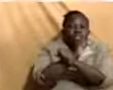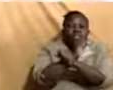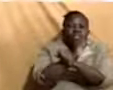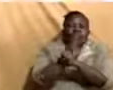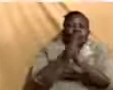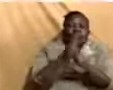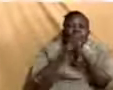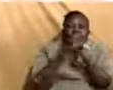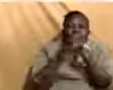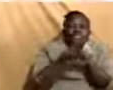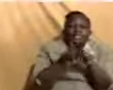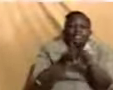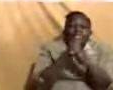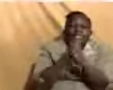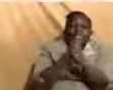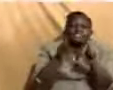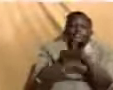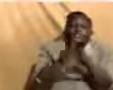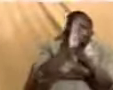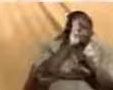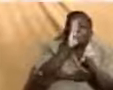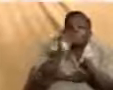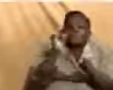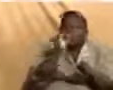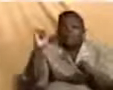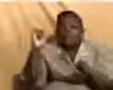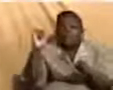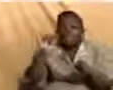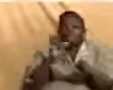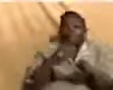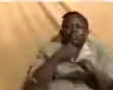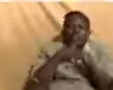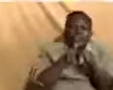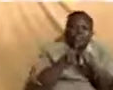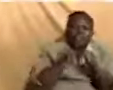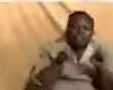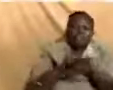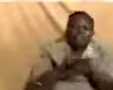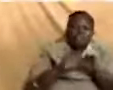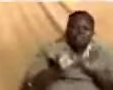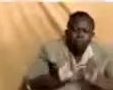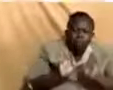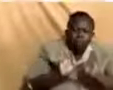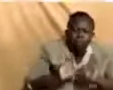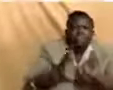this BBI case. He exercised state authority in